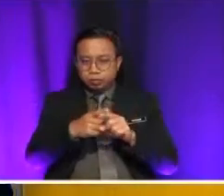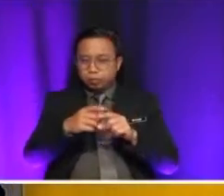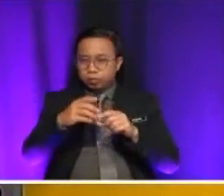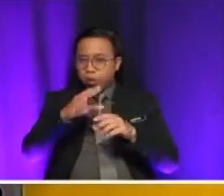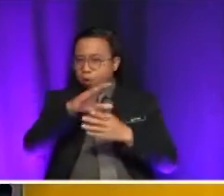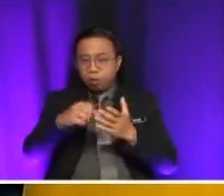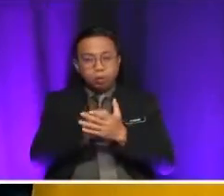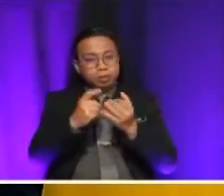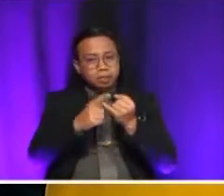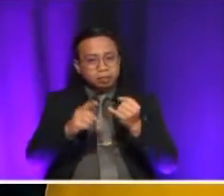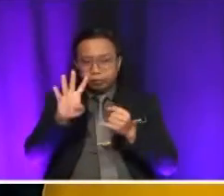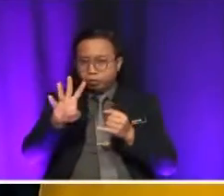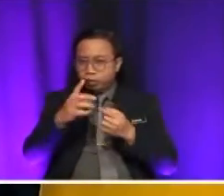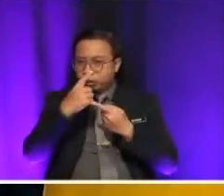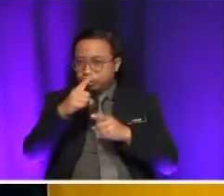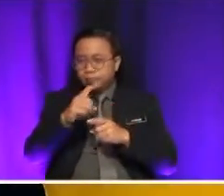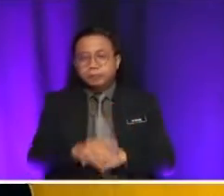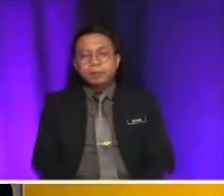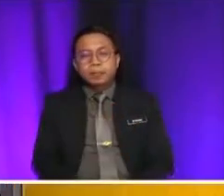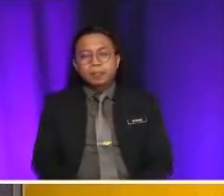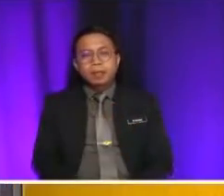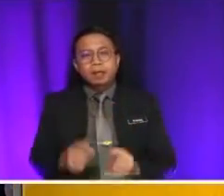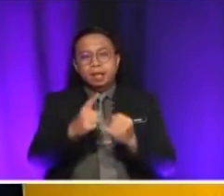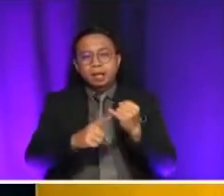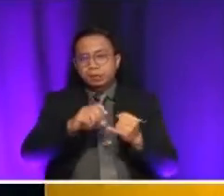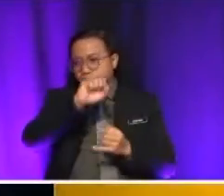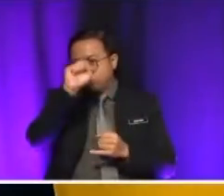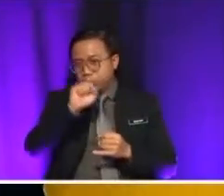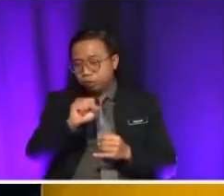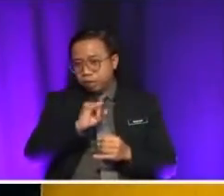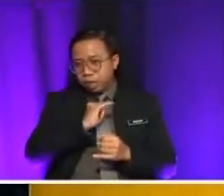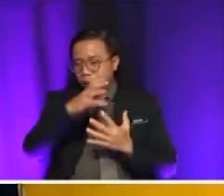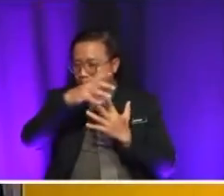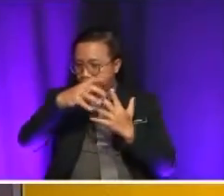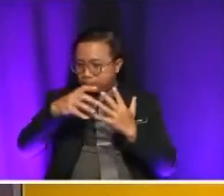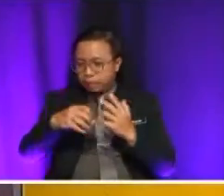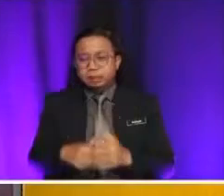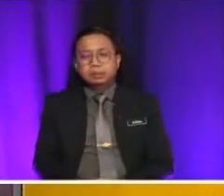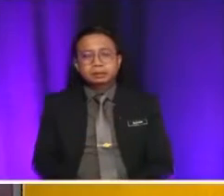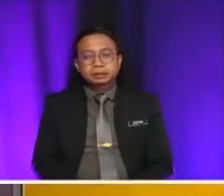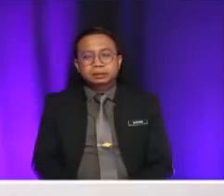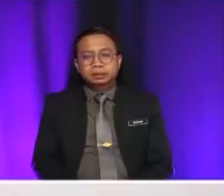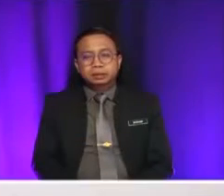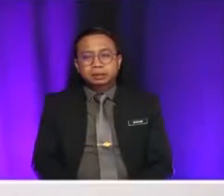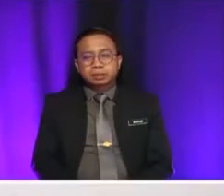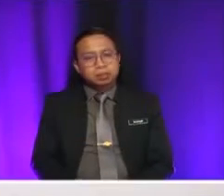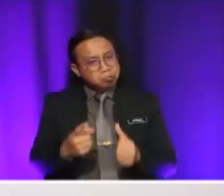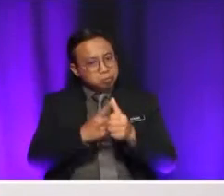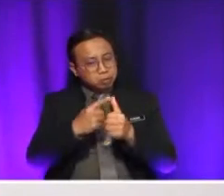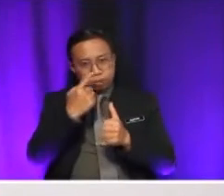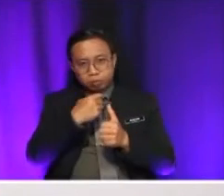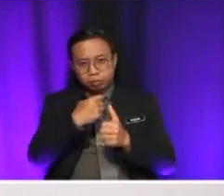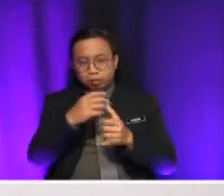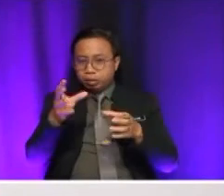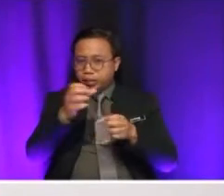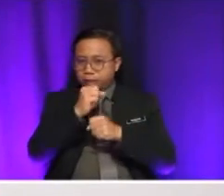the 4 of you have answered the questions. Right, for the last question, I'm going to pick, so meaning to say the person who gets to answer this question, you get a